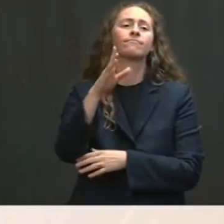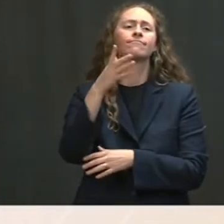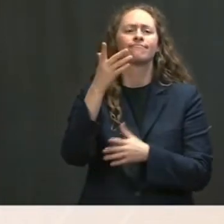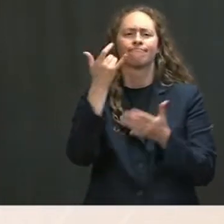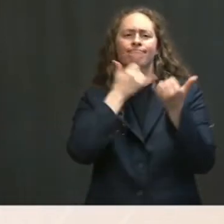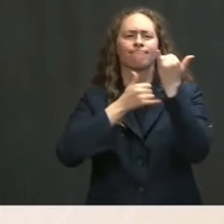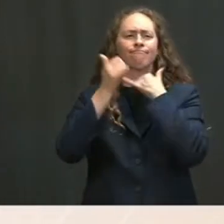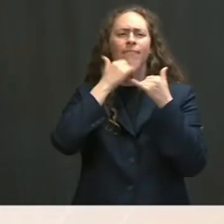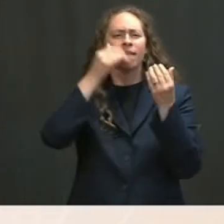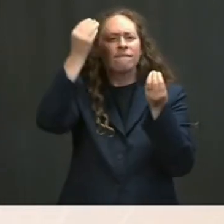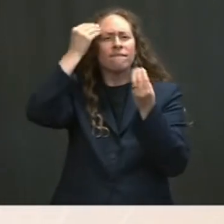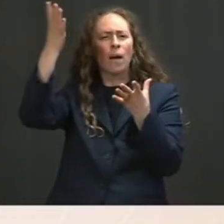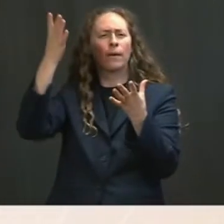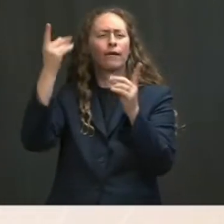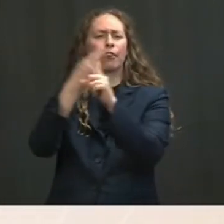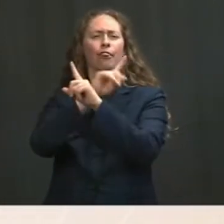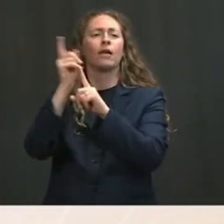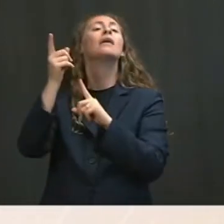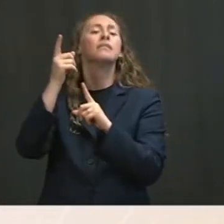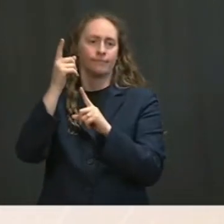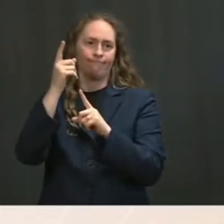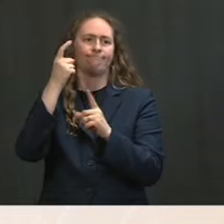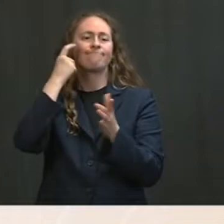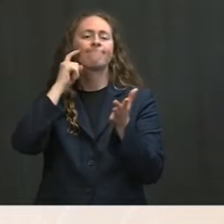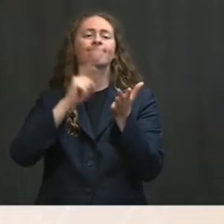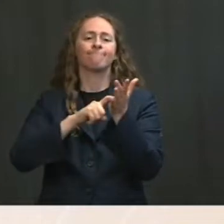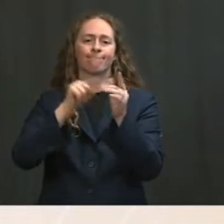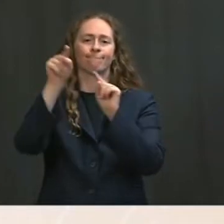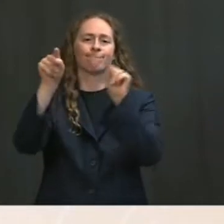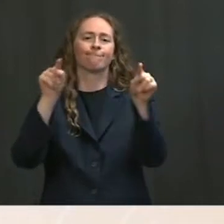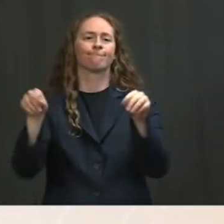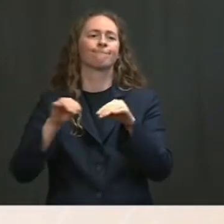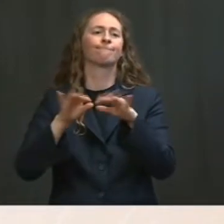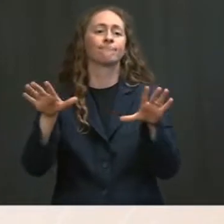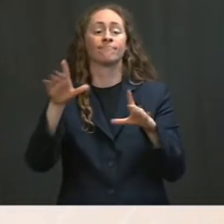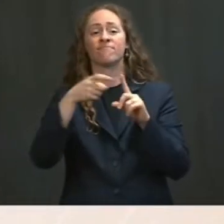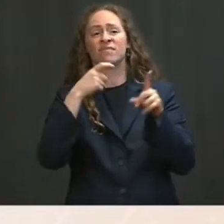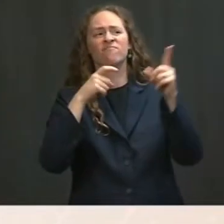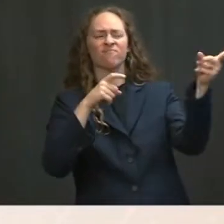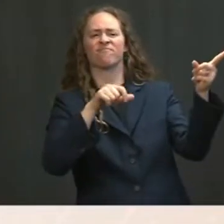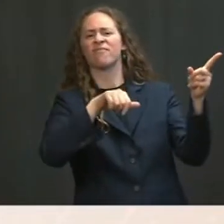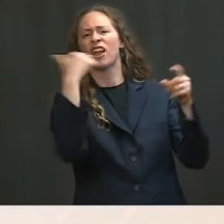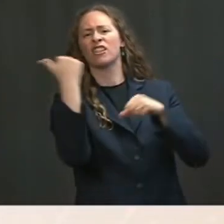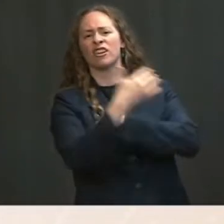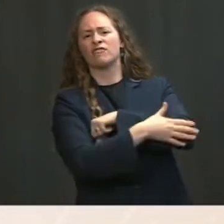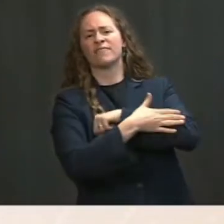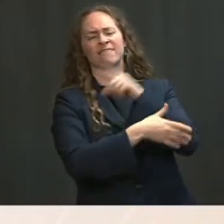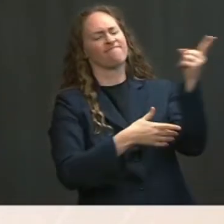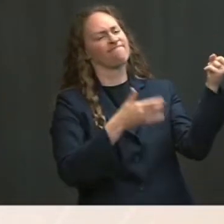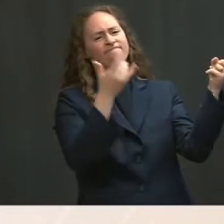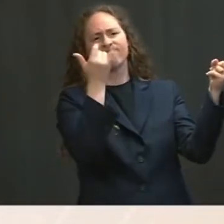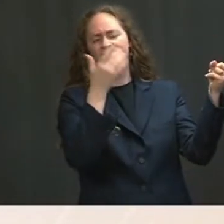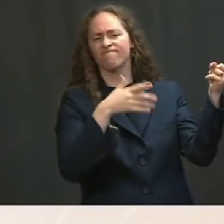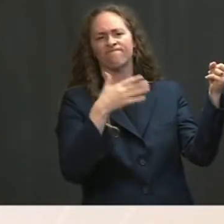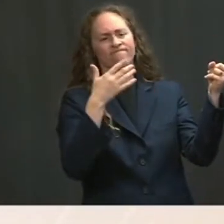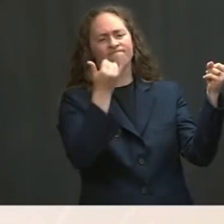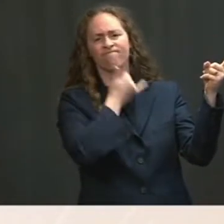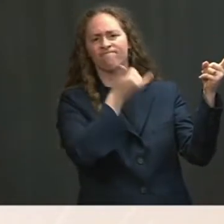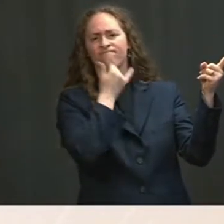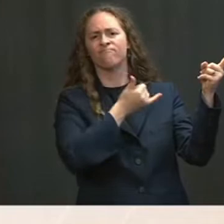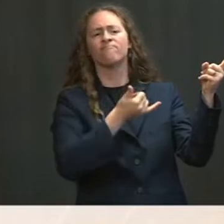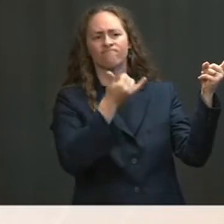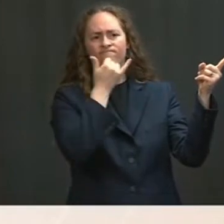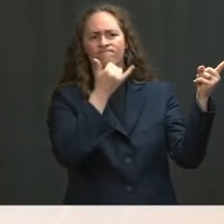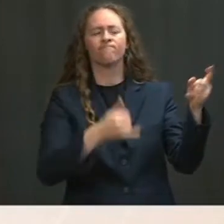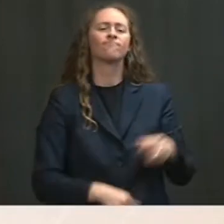sources. Yes, there is disinformation that is coming from bad actors. But what is also important to point out is that much of the